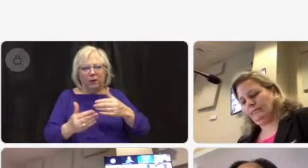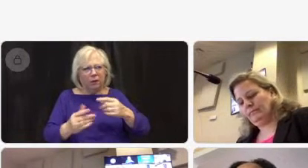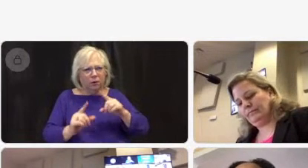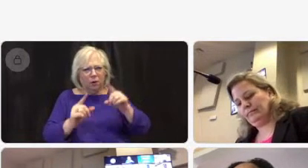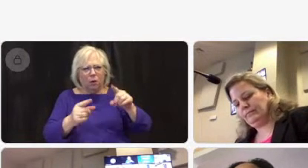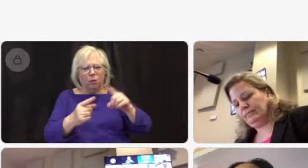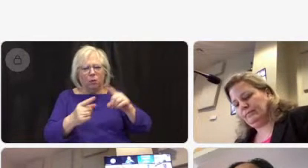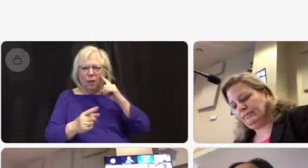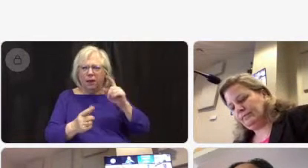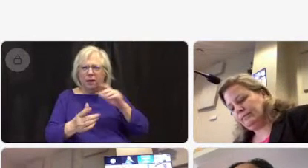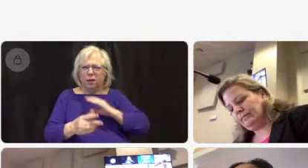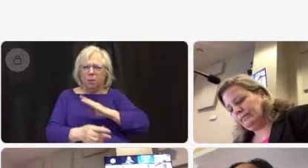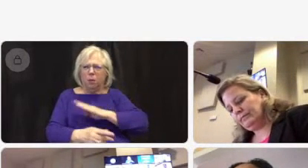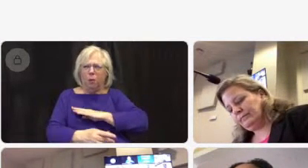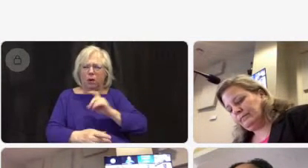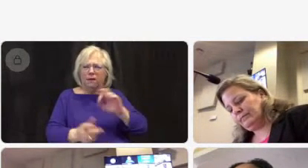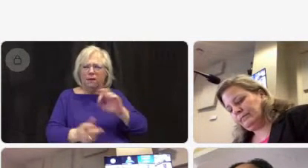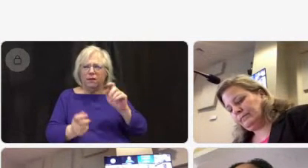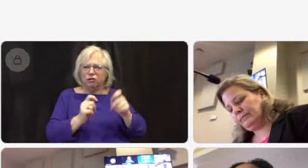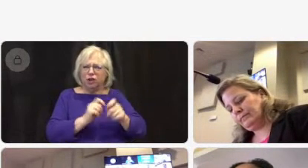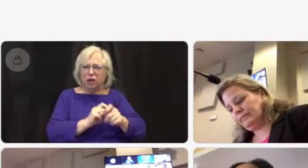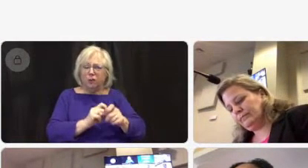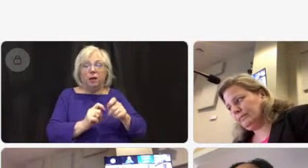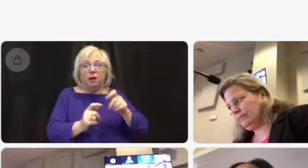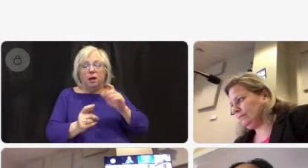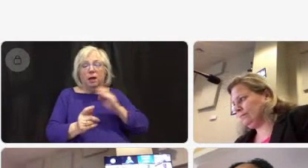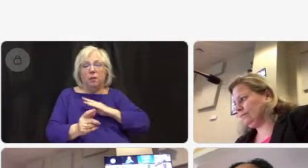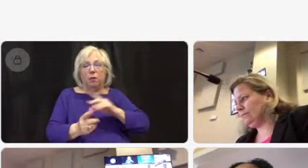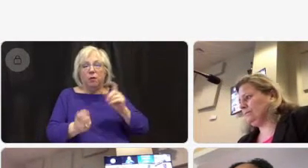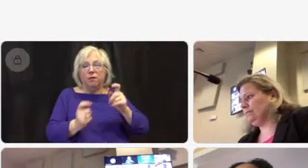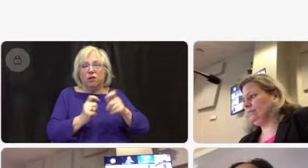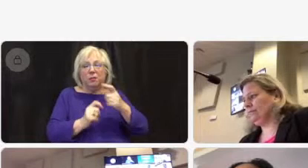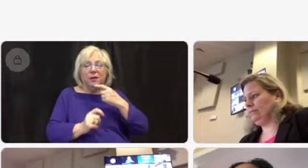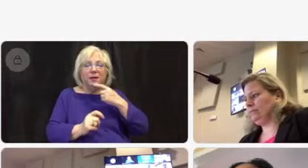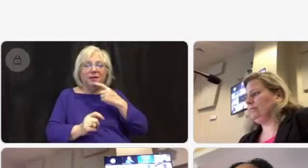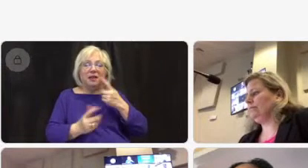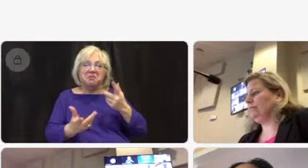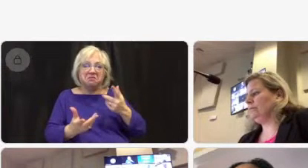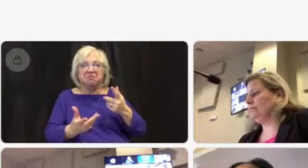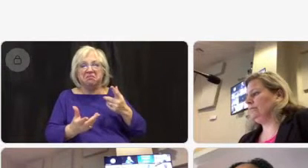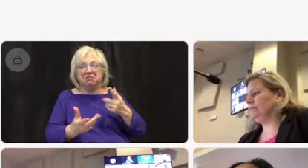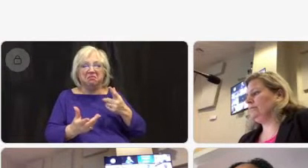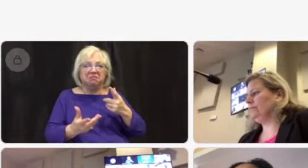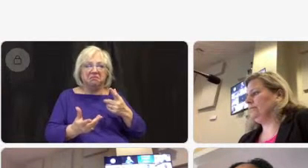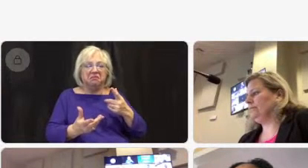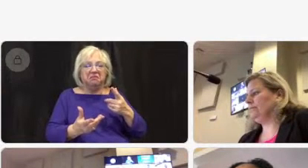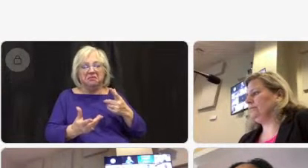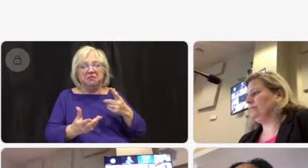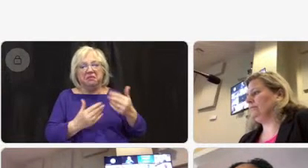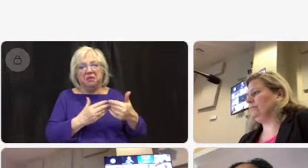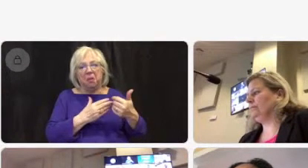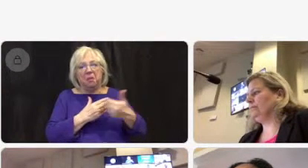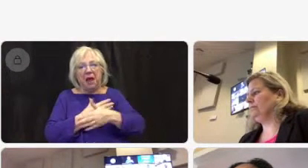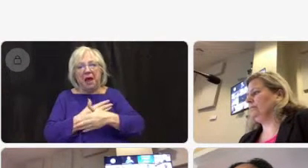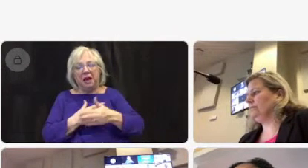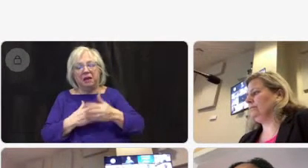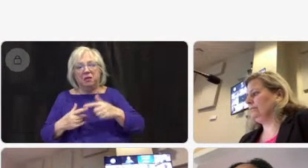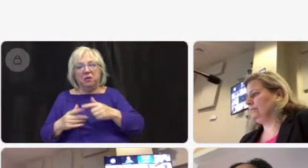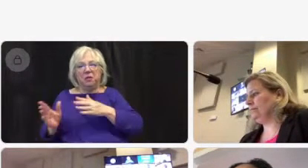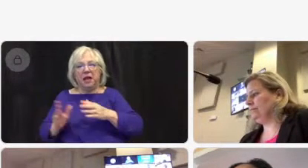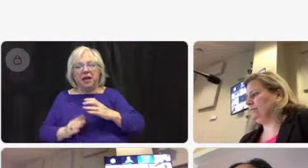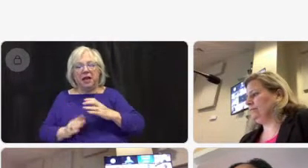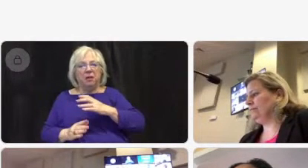Board of Adjustment. Board of Adjustment could say, not so much, you can go back to Planning Commission and come back to the city